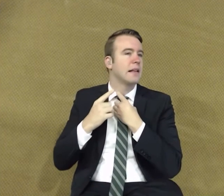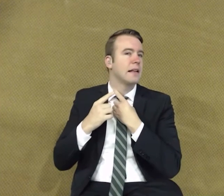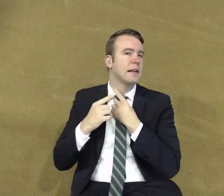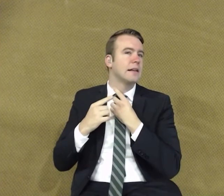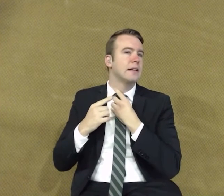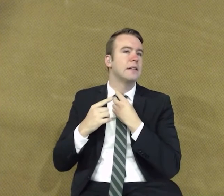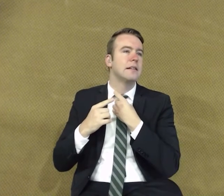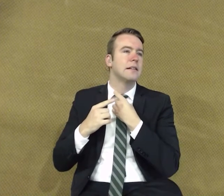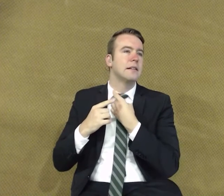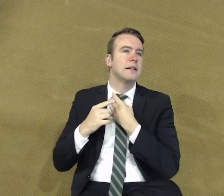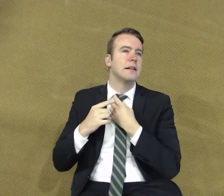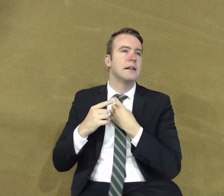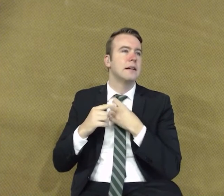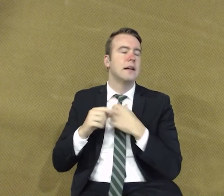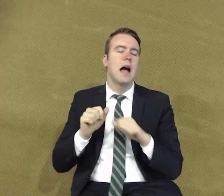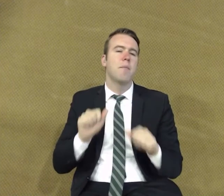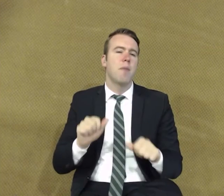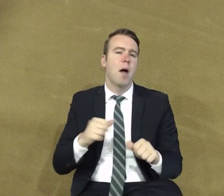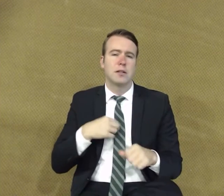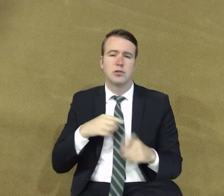when it comes to mothers,